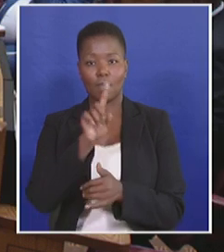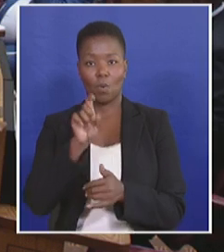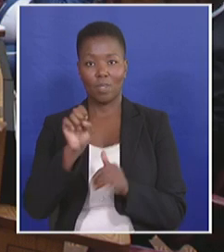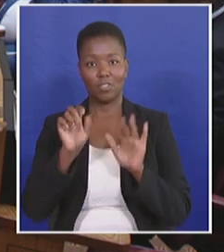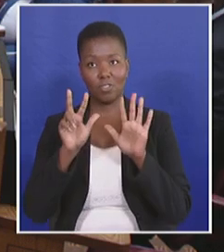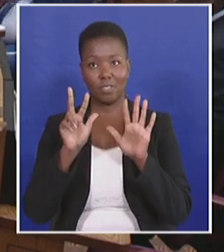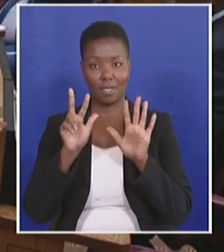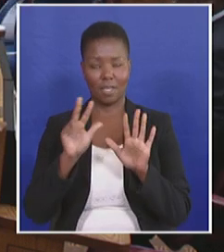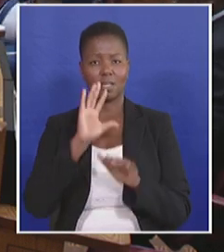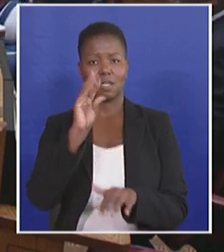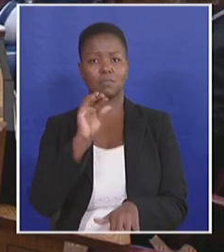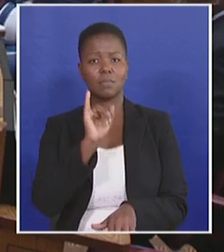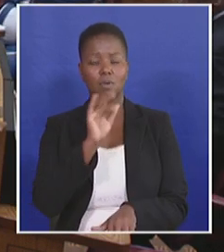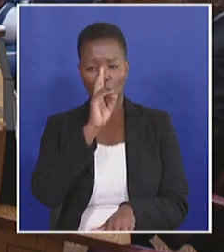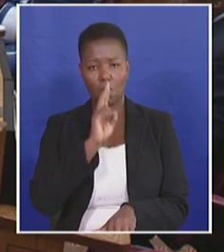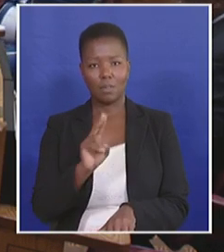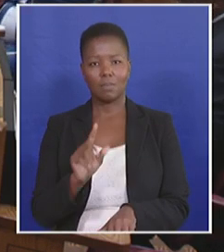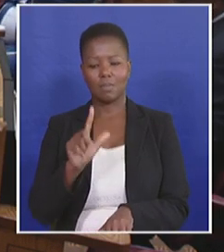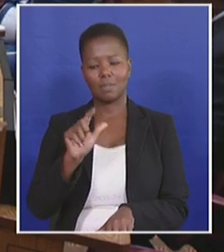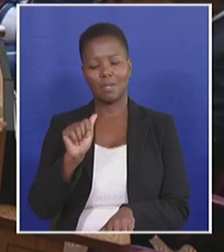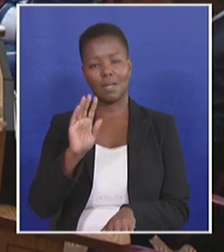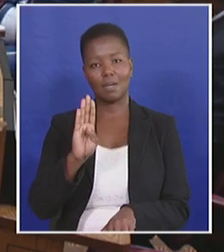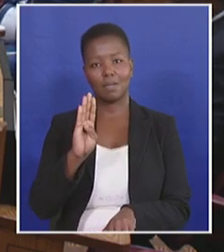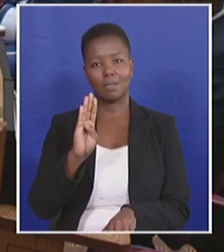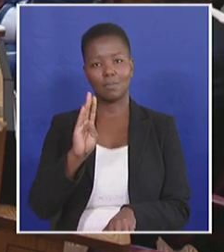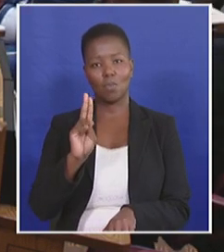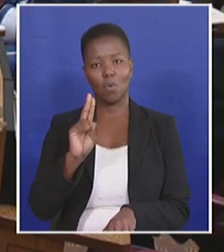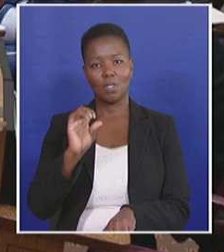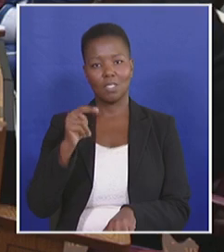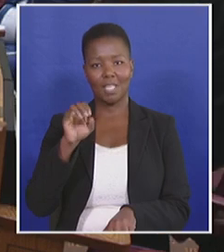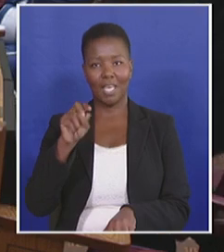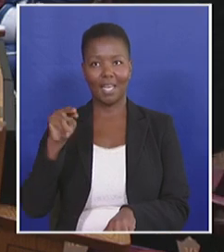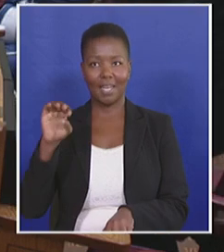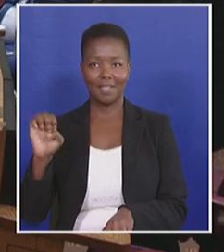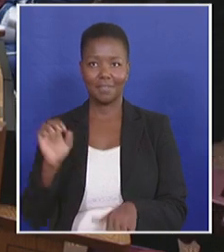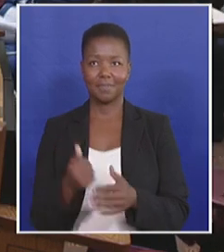It's posed by the Honorable Lebaskachne. Honorable Minister.